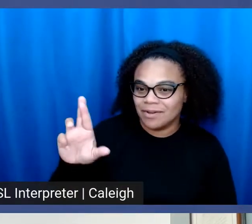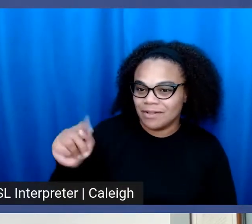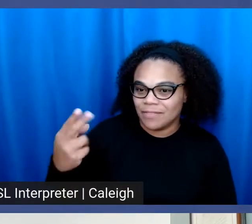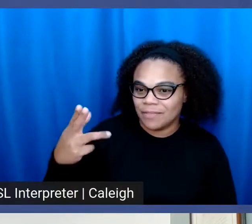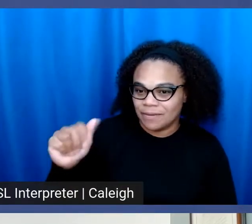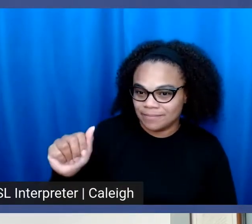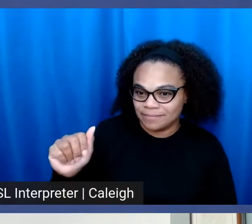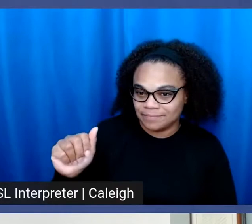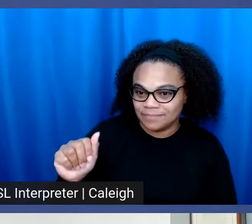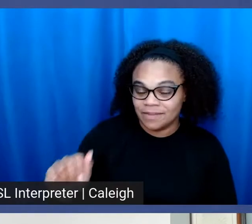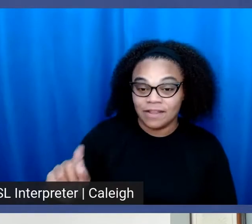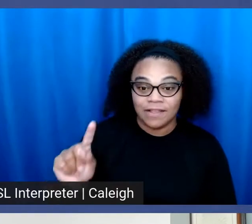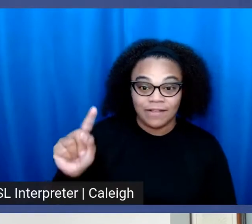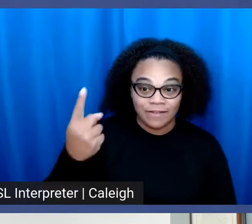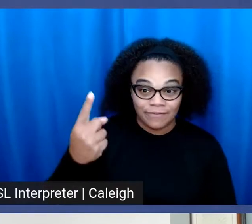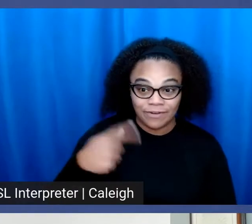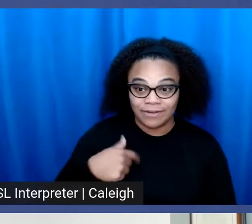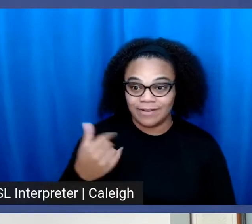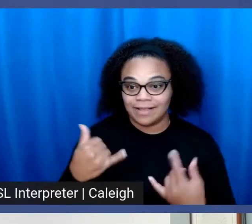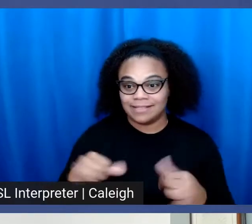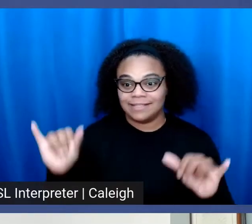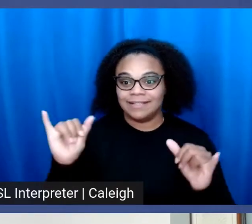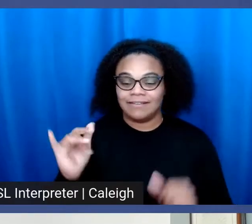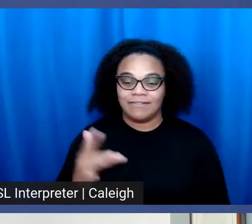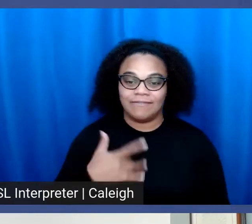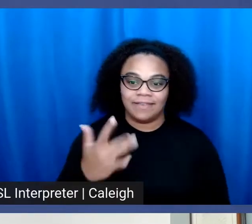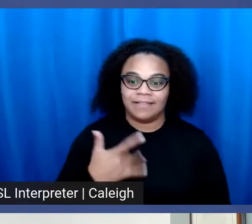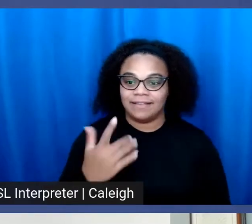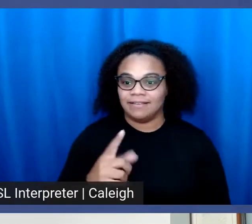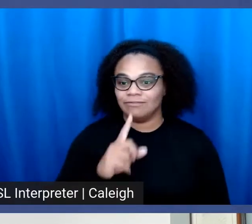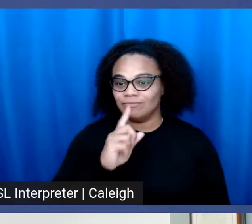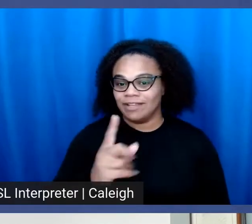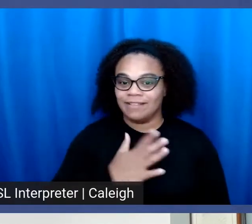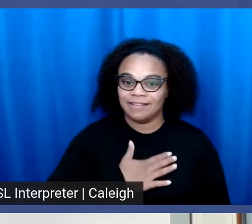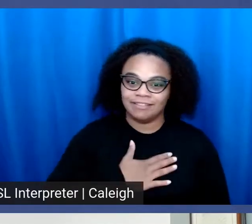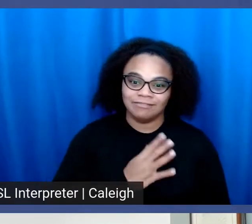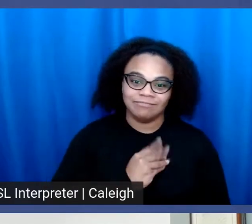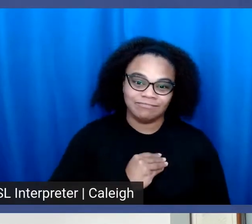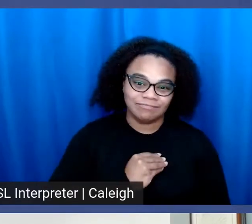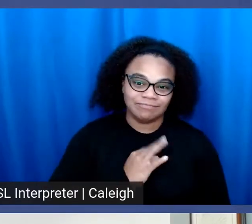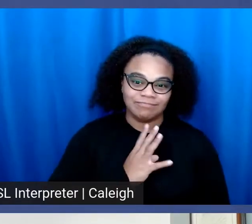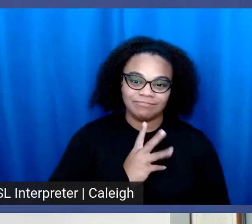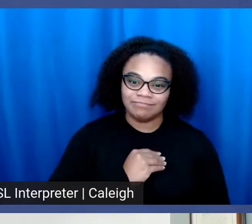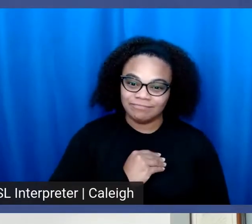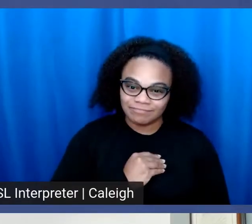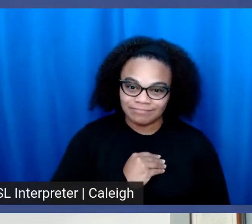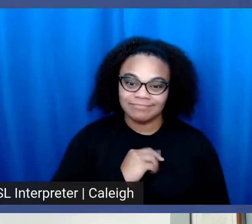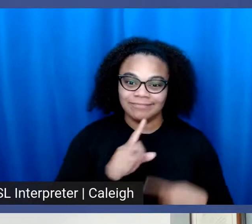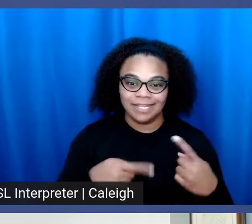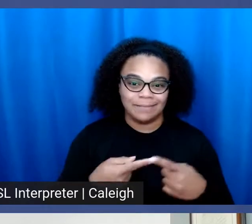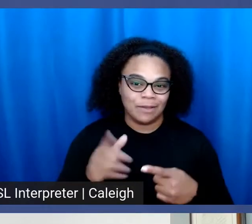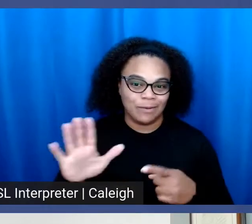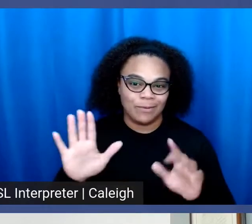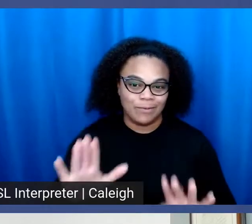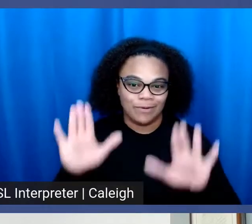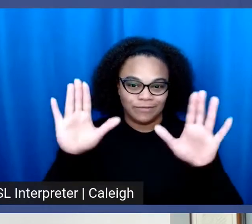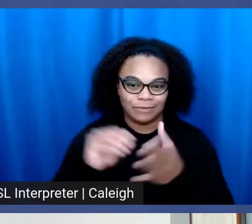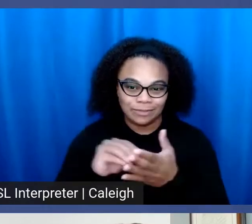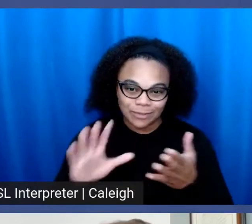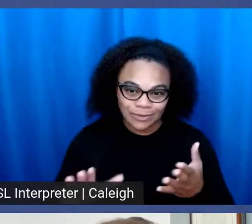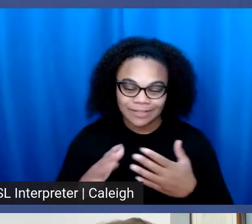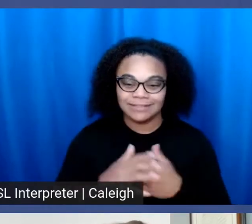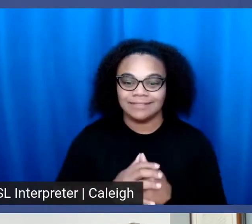first of all, I'm still feeling all lovely about your wonderful students and their success. Me